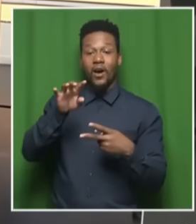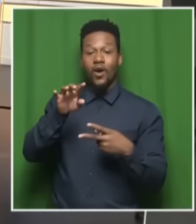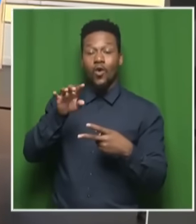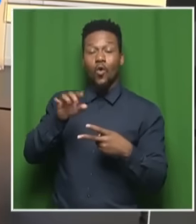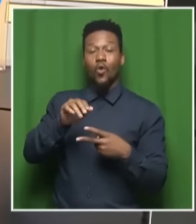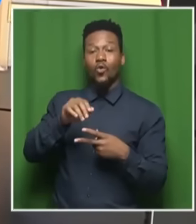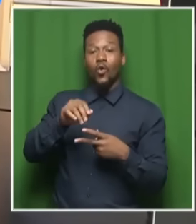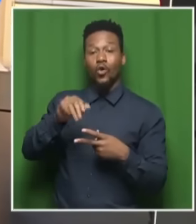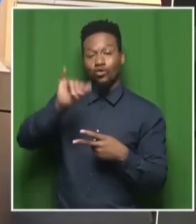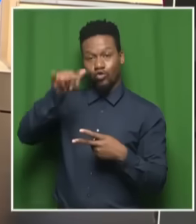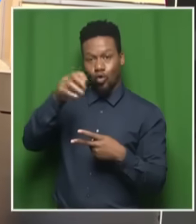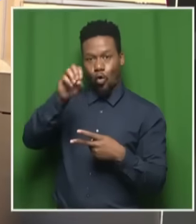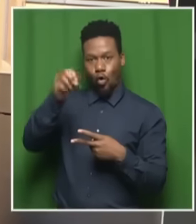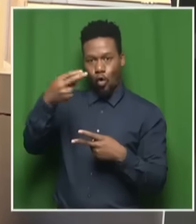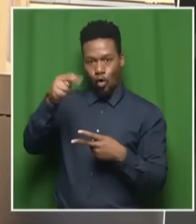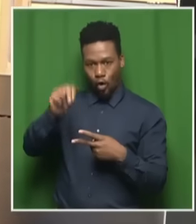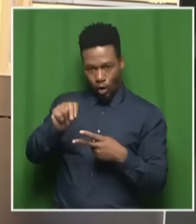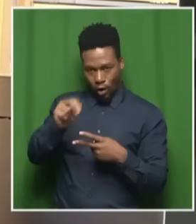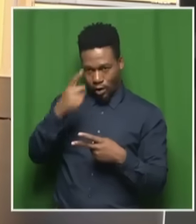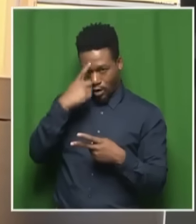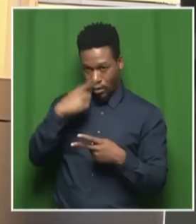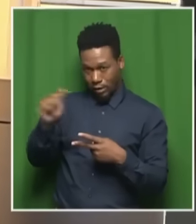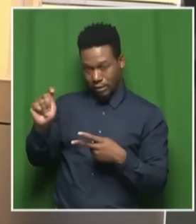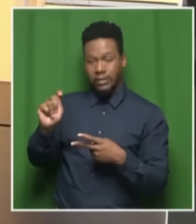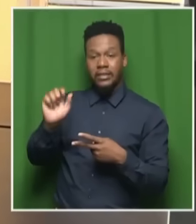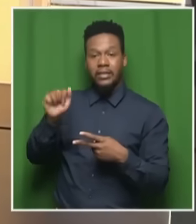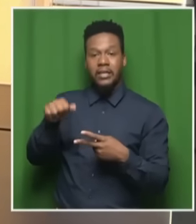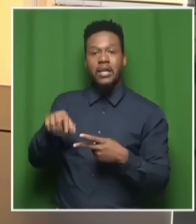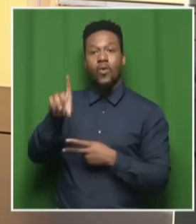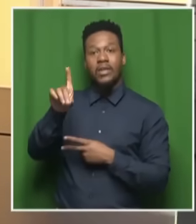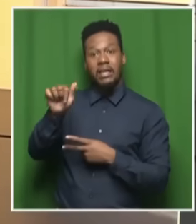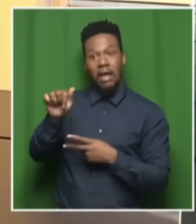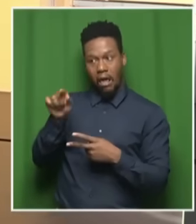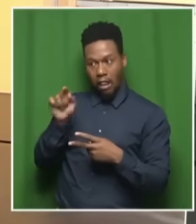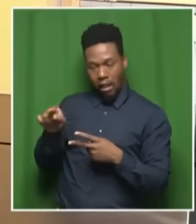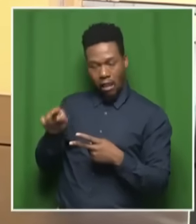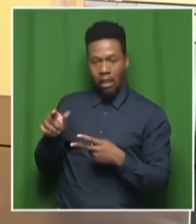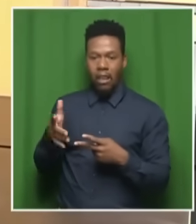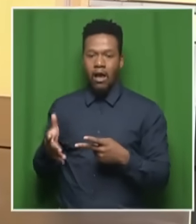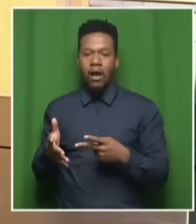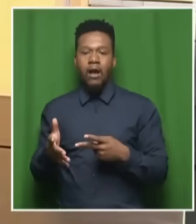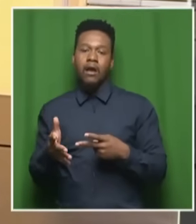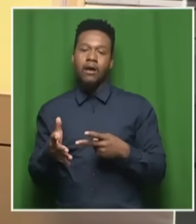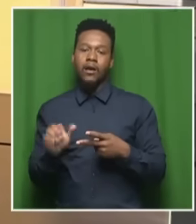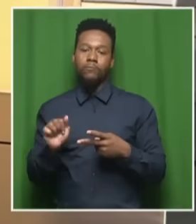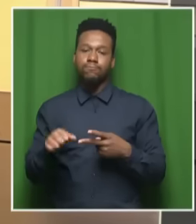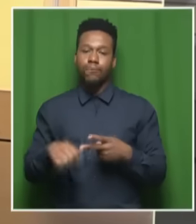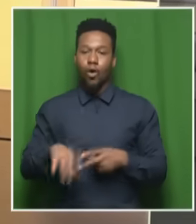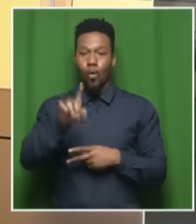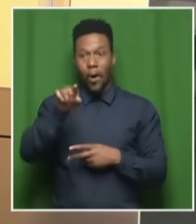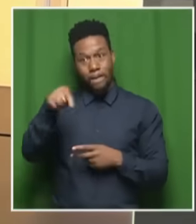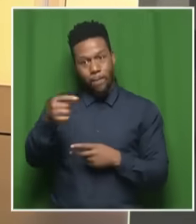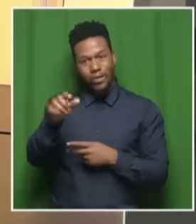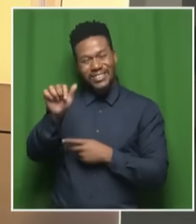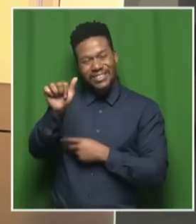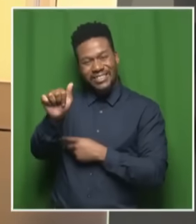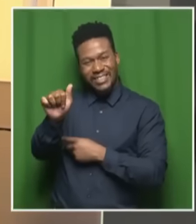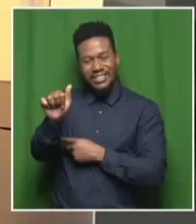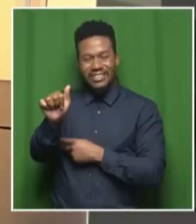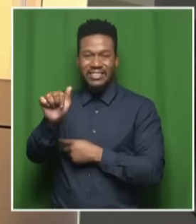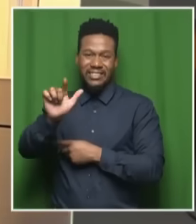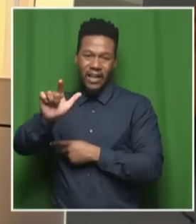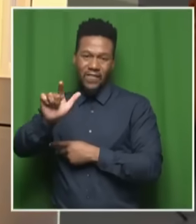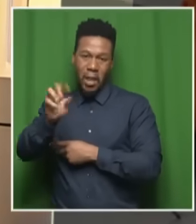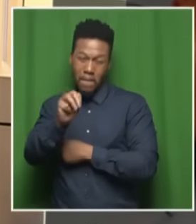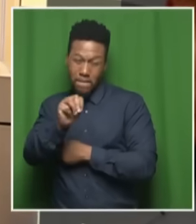up. John Steenhuisen from the Democratic Alliance is on. He's at 1.67 million